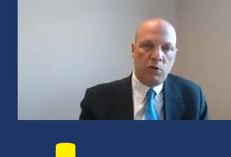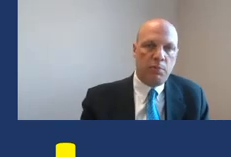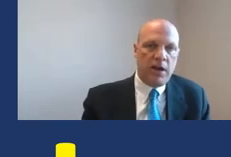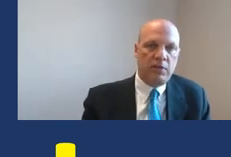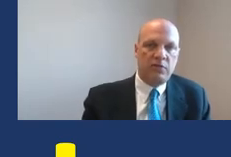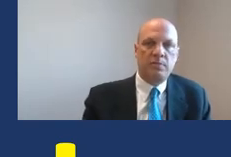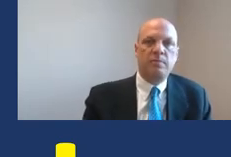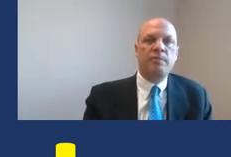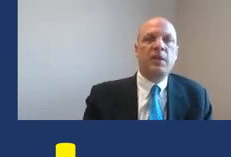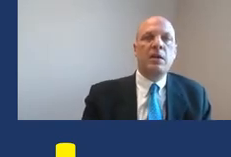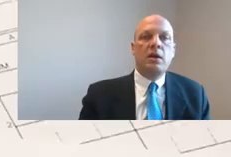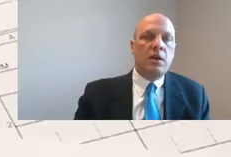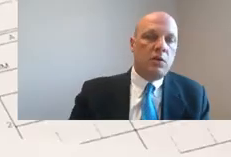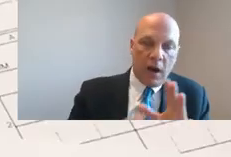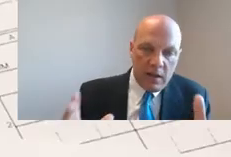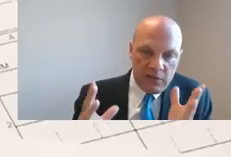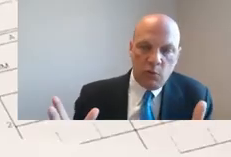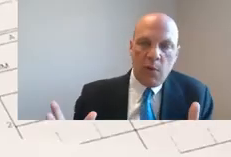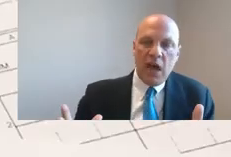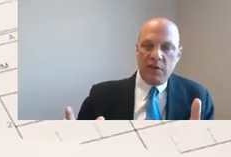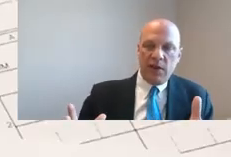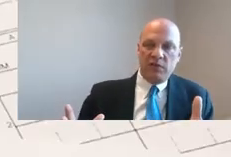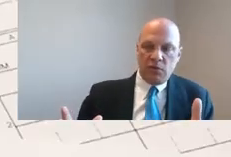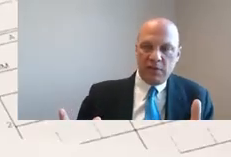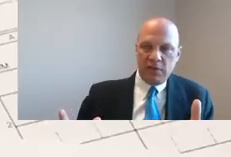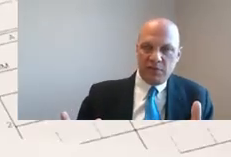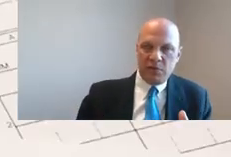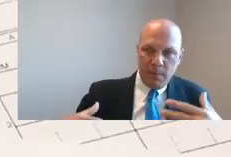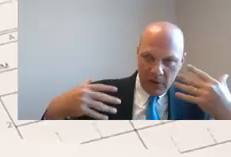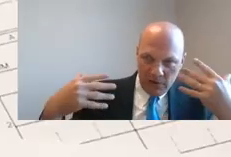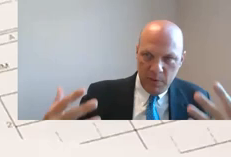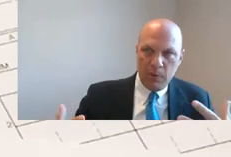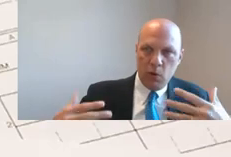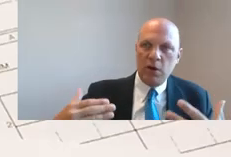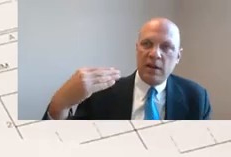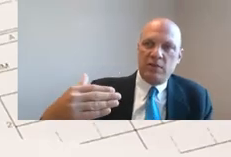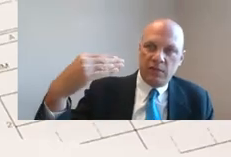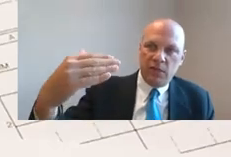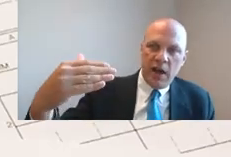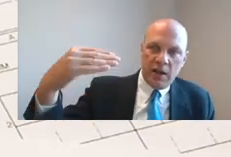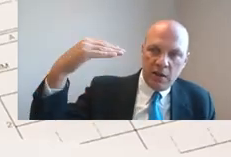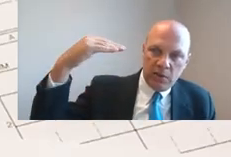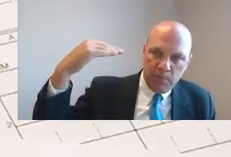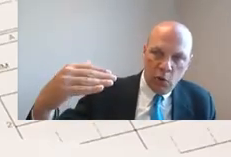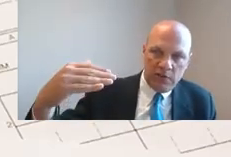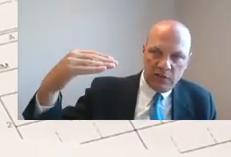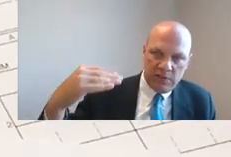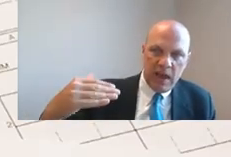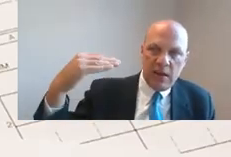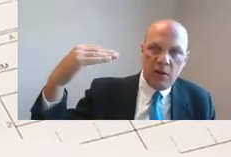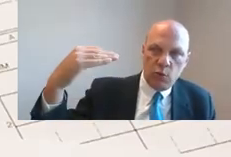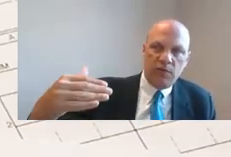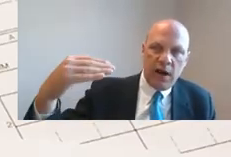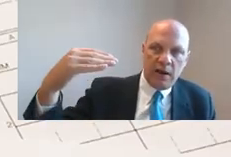in medical practice, right? And this is why we have advanced directives, right? Because people get to define the points